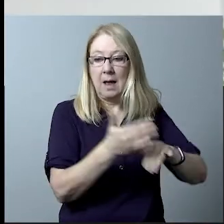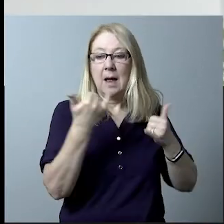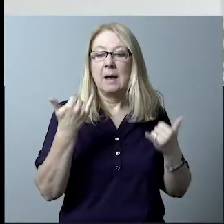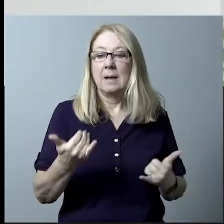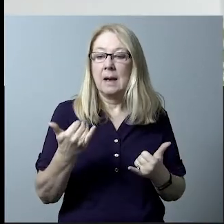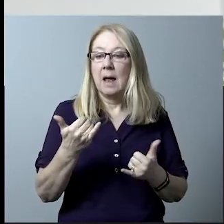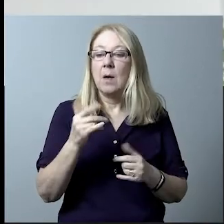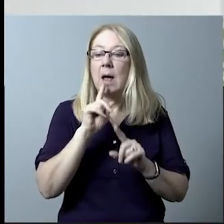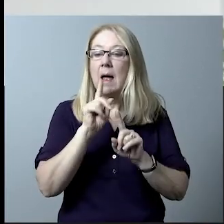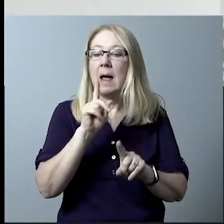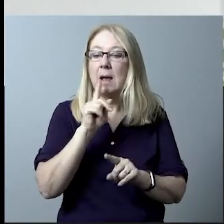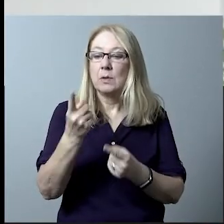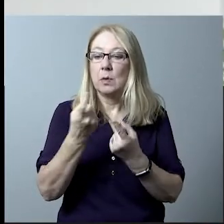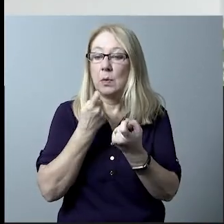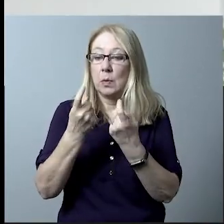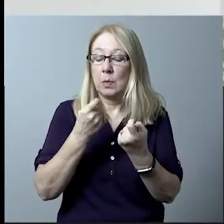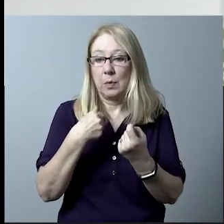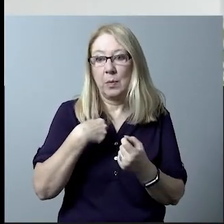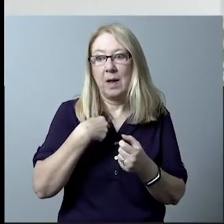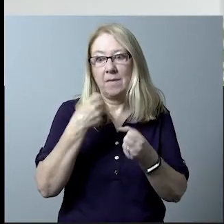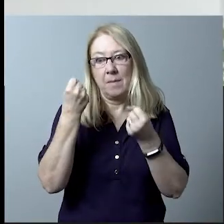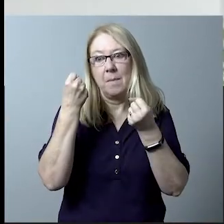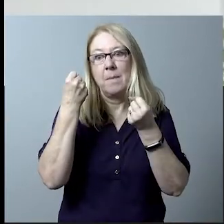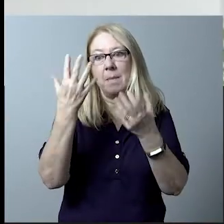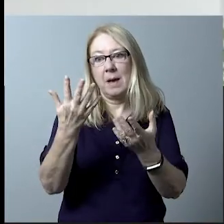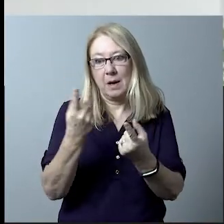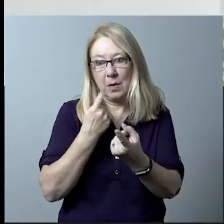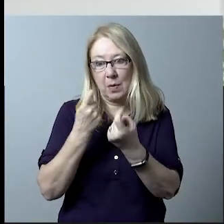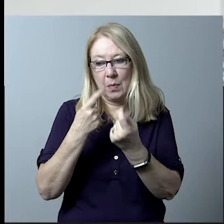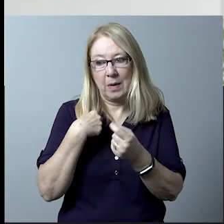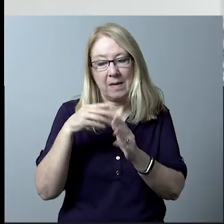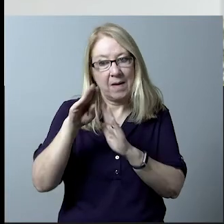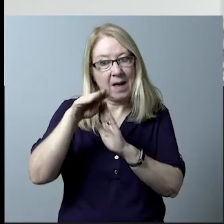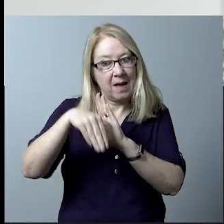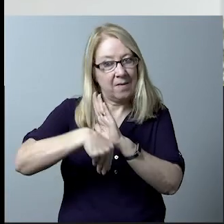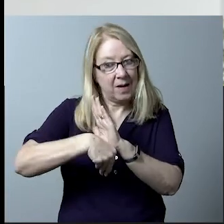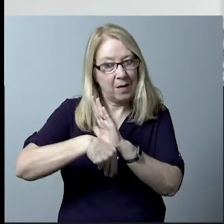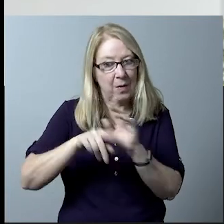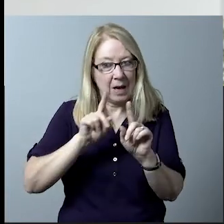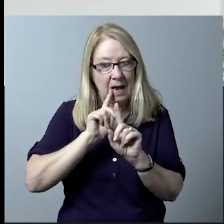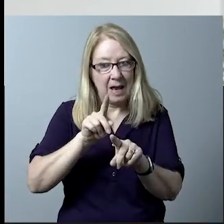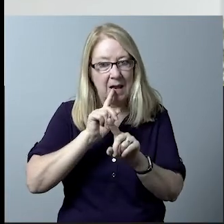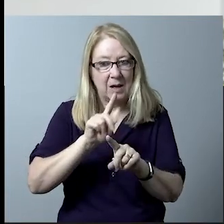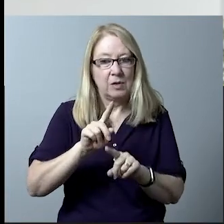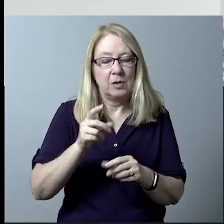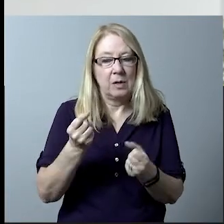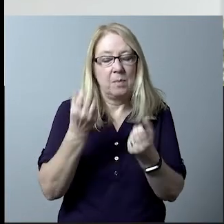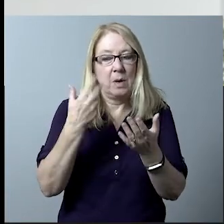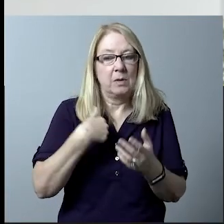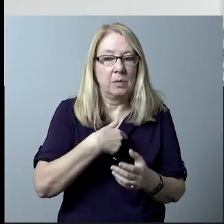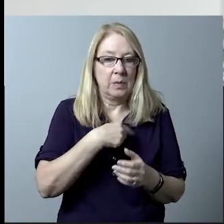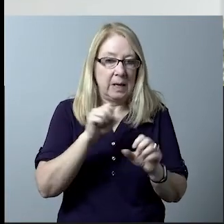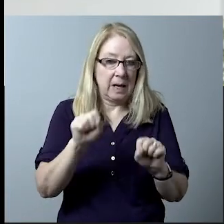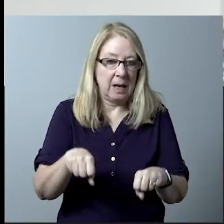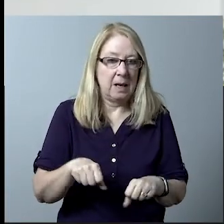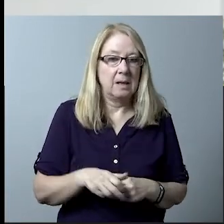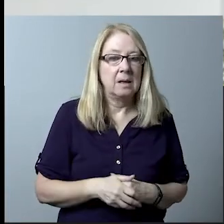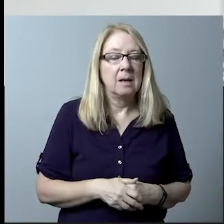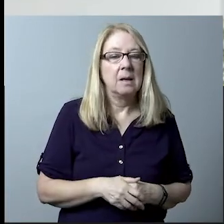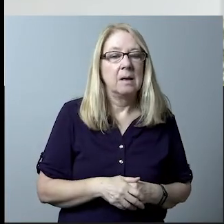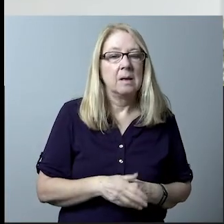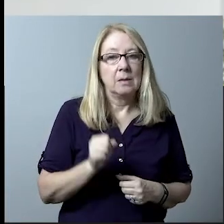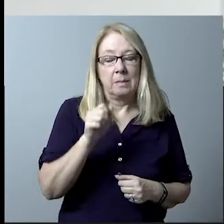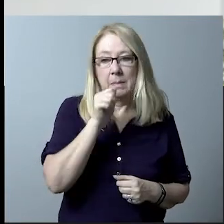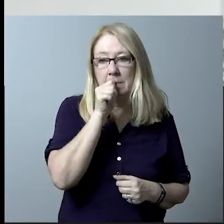part to the Q&A part. So I want to thank everyone who submitted questions. We have dozens of questions and about half an hour here to answer as many of them as we